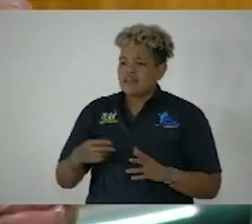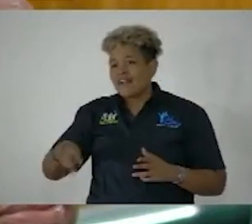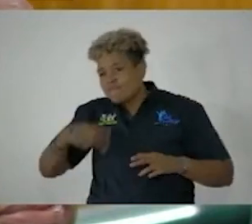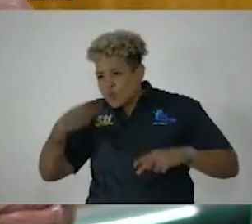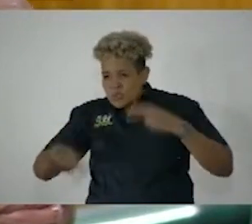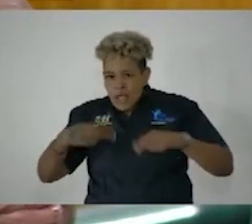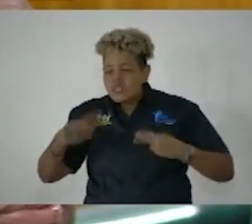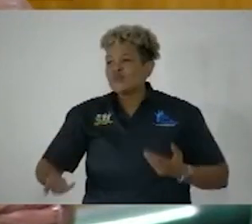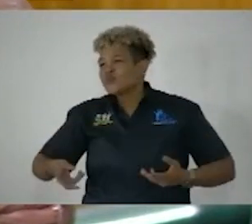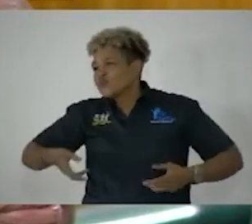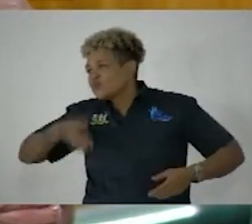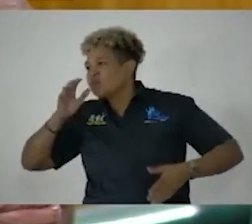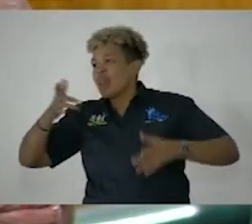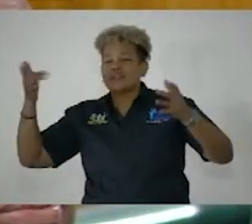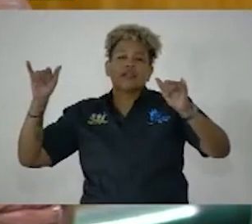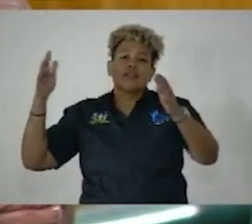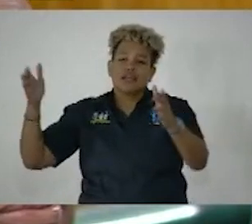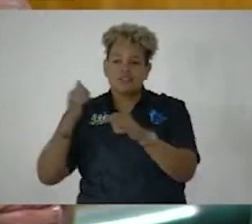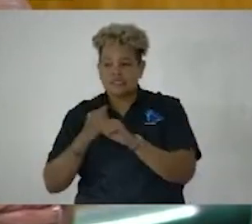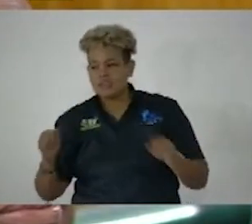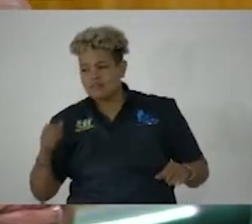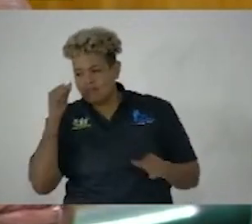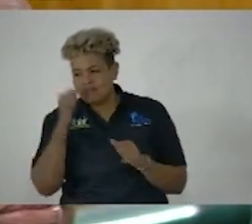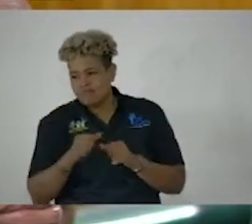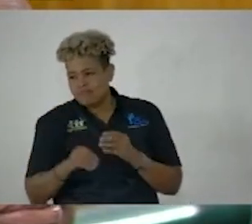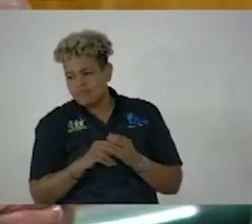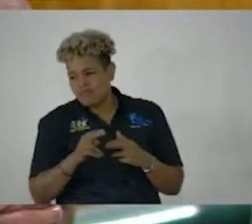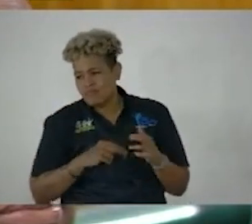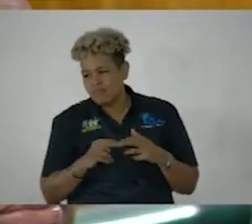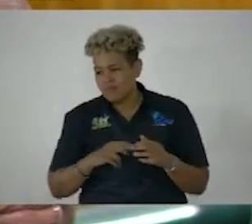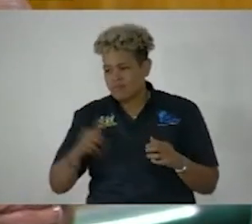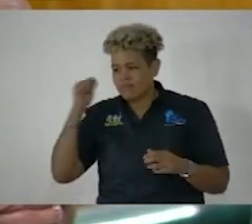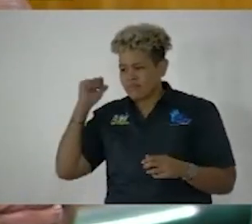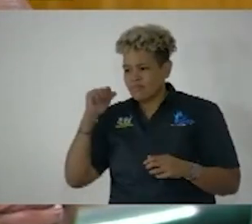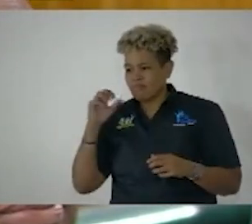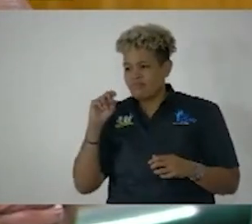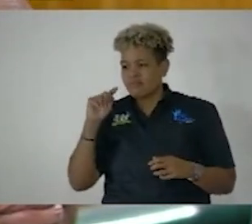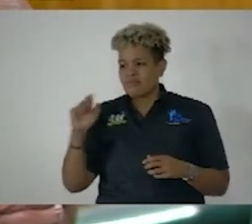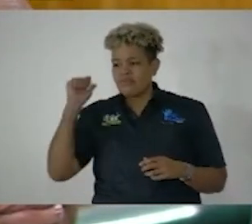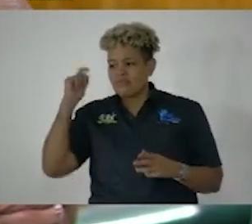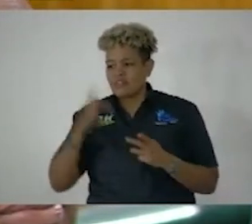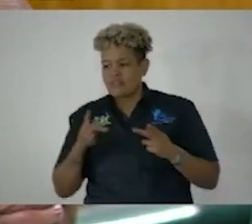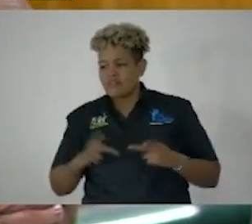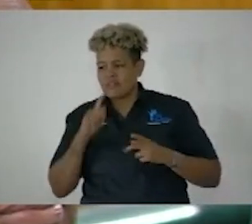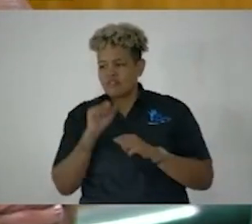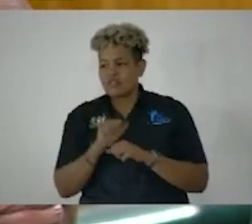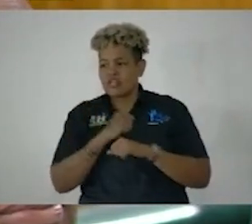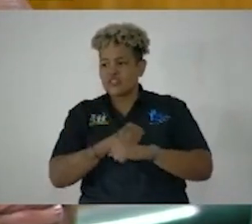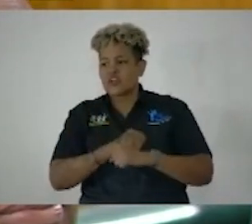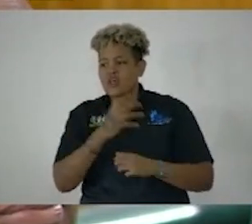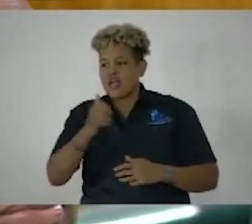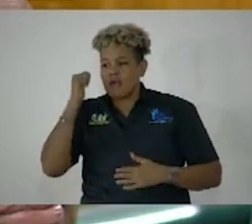utensils are also there. They are safe. I remember there are also buildings at the back, concrete facilities around there that are very secure. Is there going to